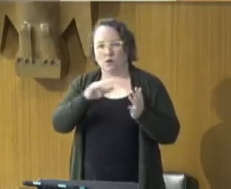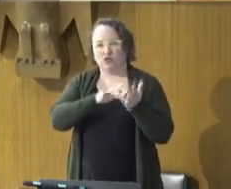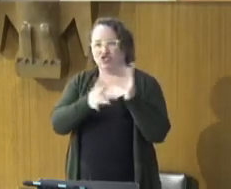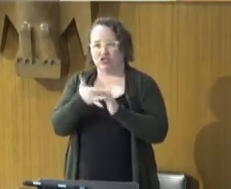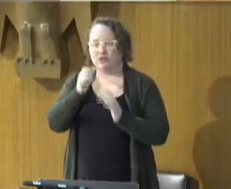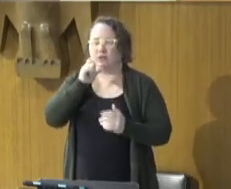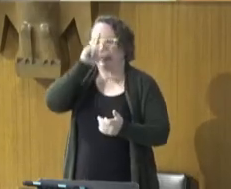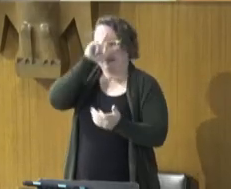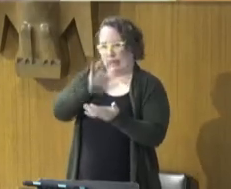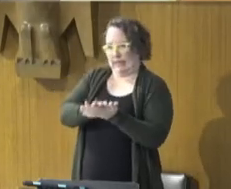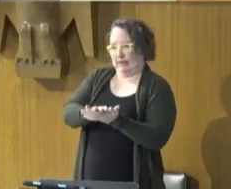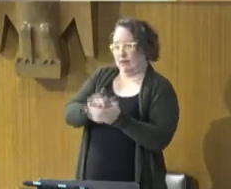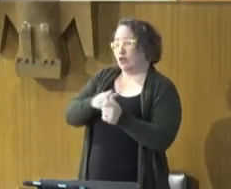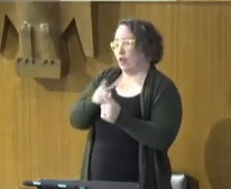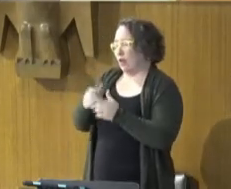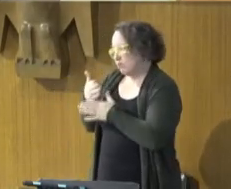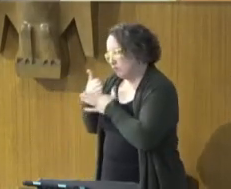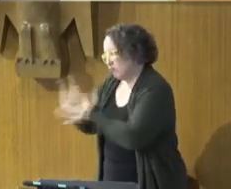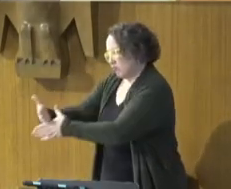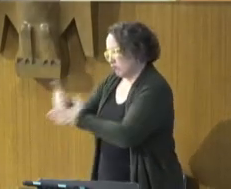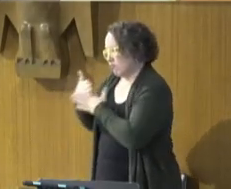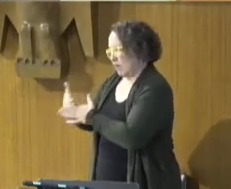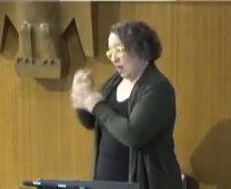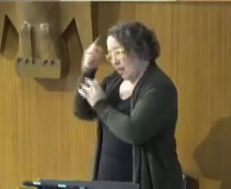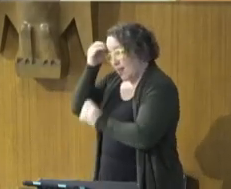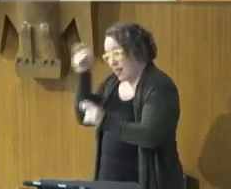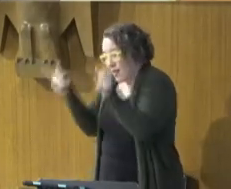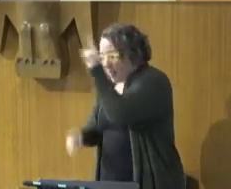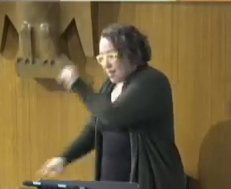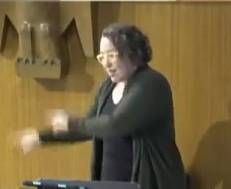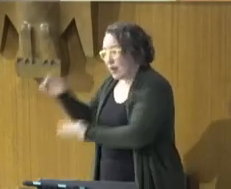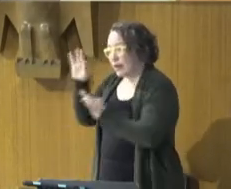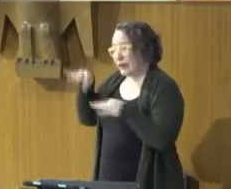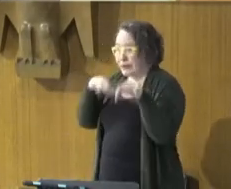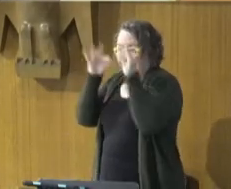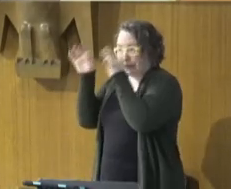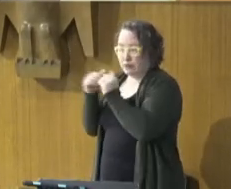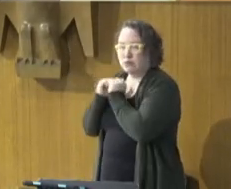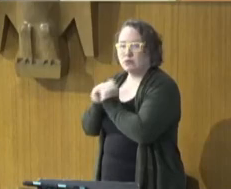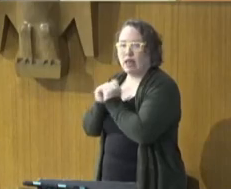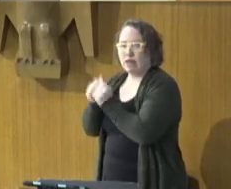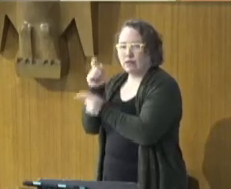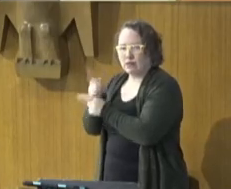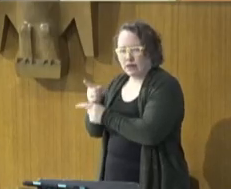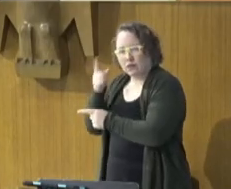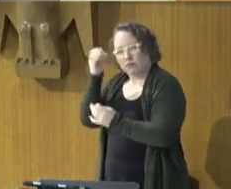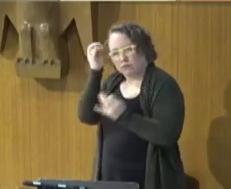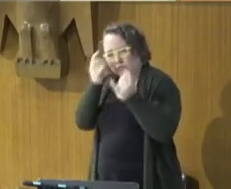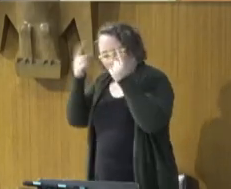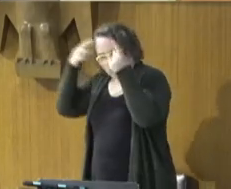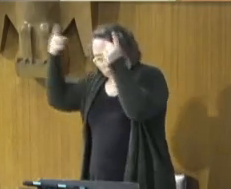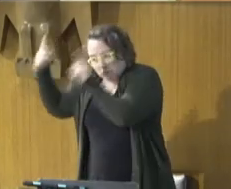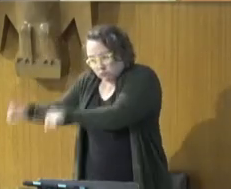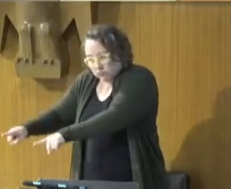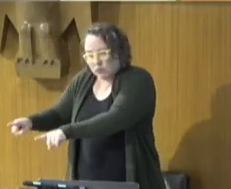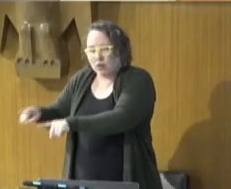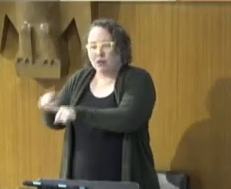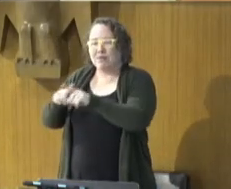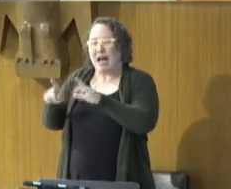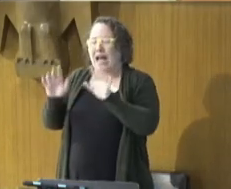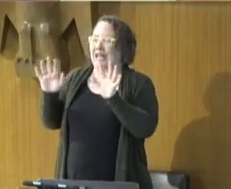and the two of them could share a moment of collusion as they rolled their eyes at how terrible those thoughts sounded out loud.